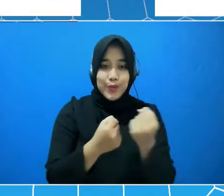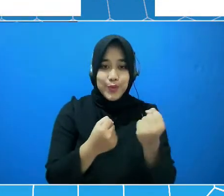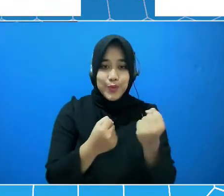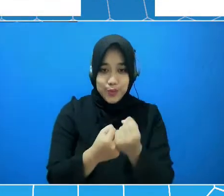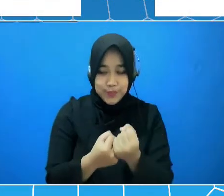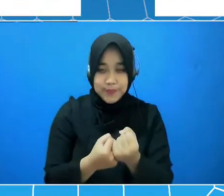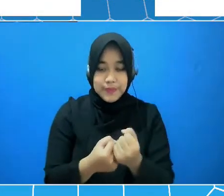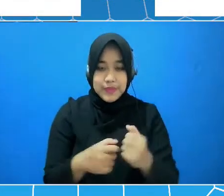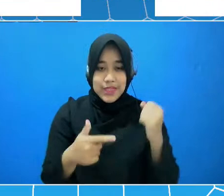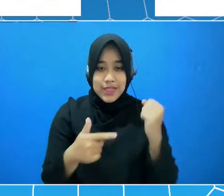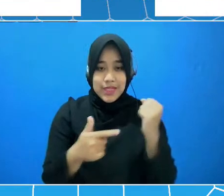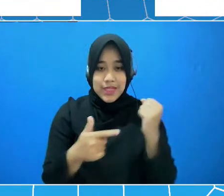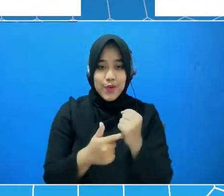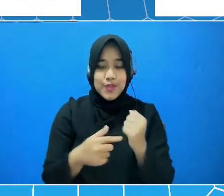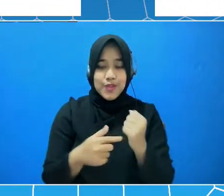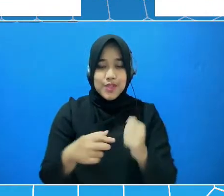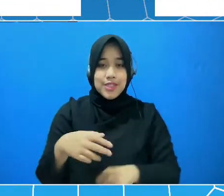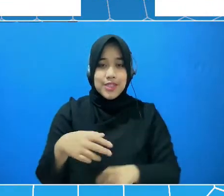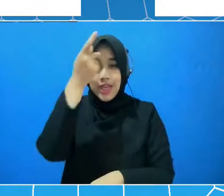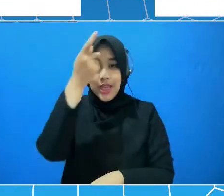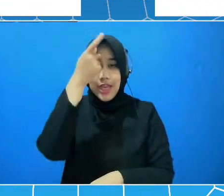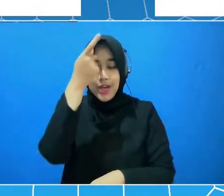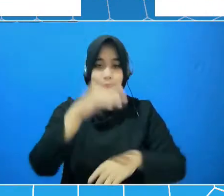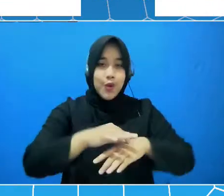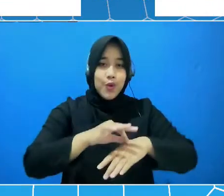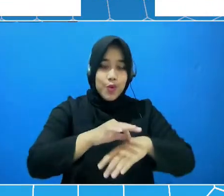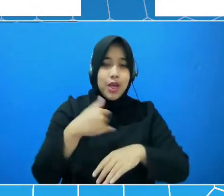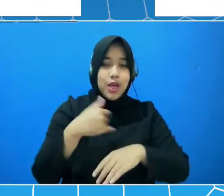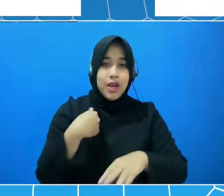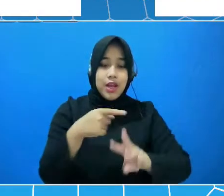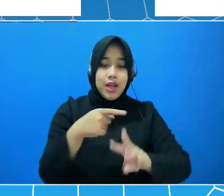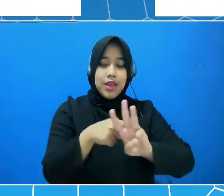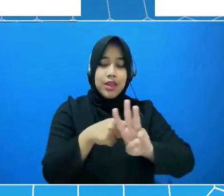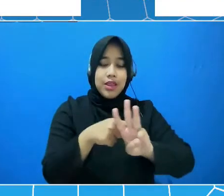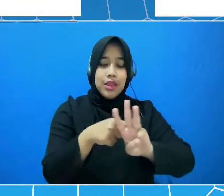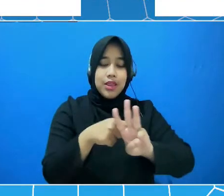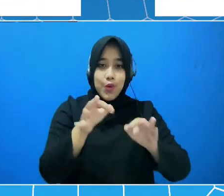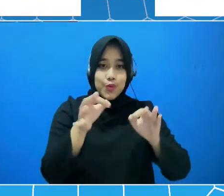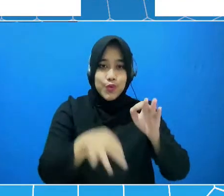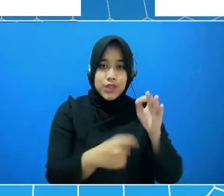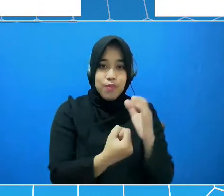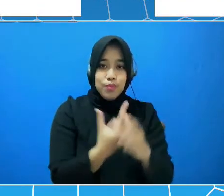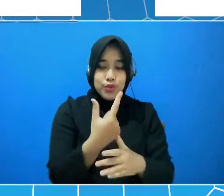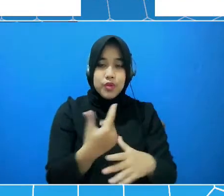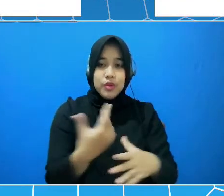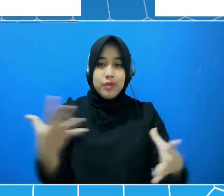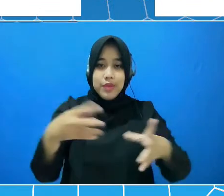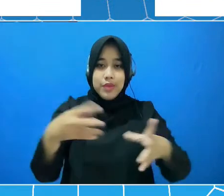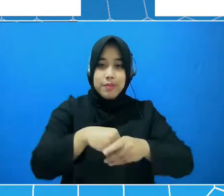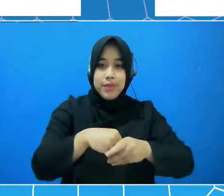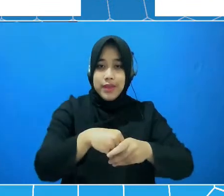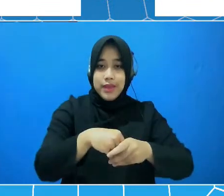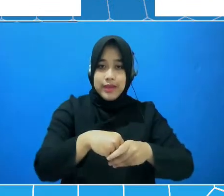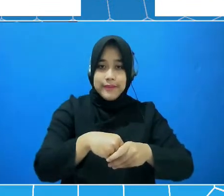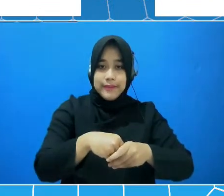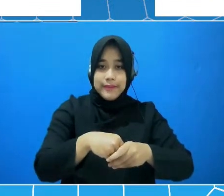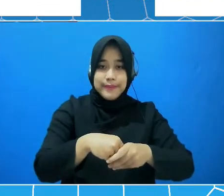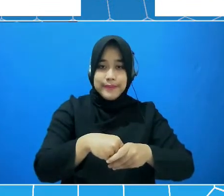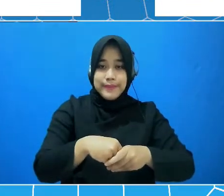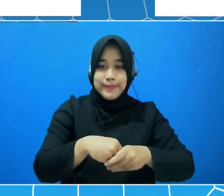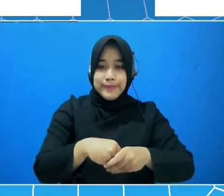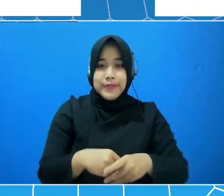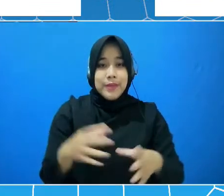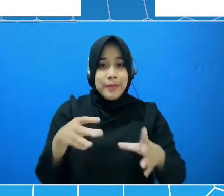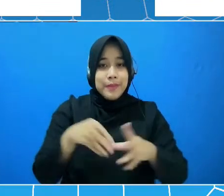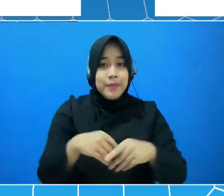solutions emerging in the UK that involve at-home photographing of skin cancers, and